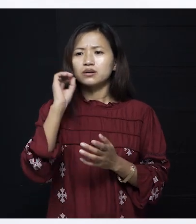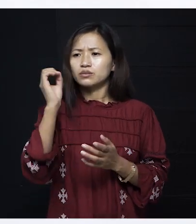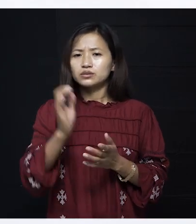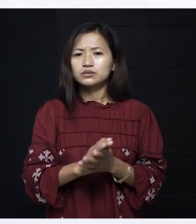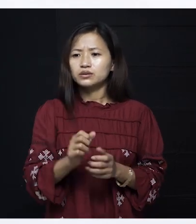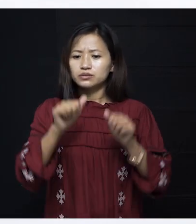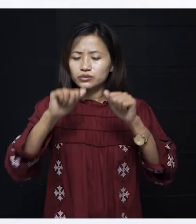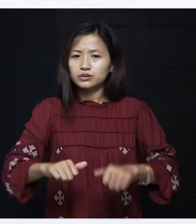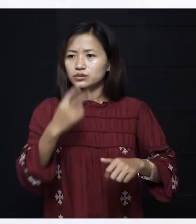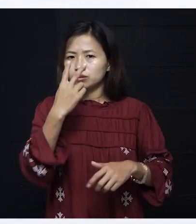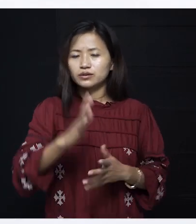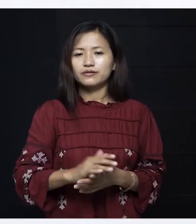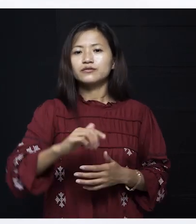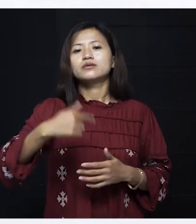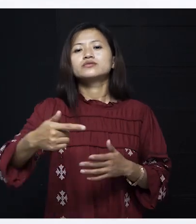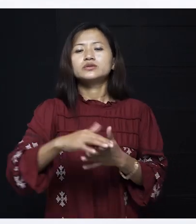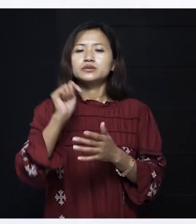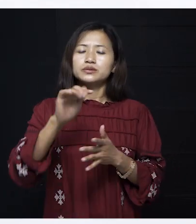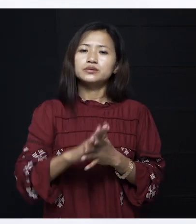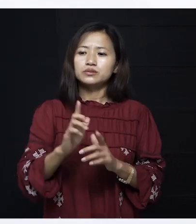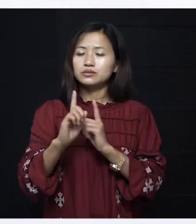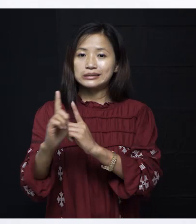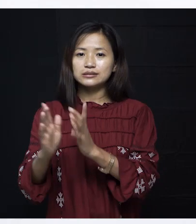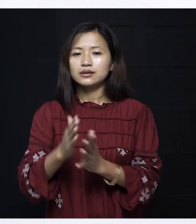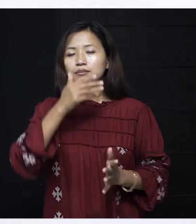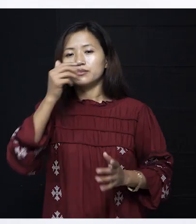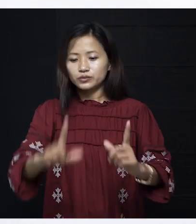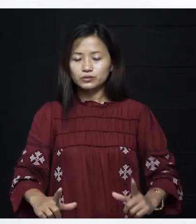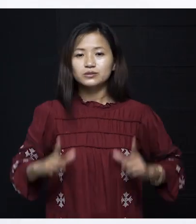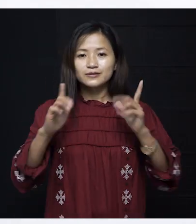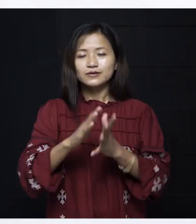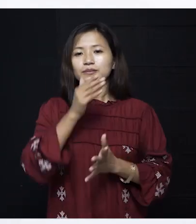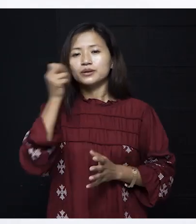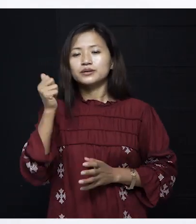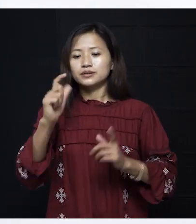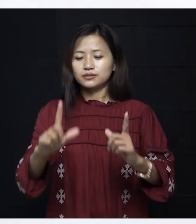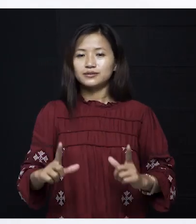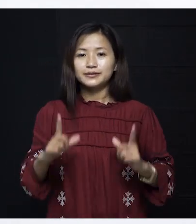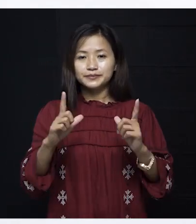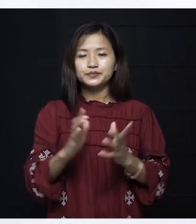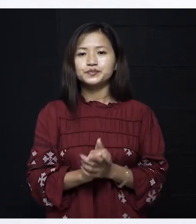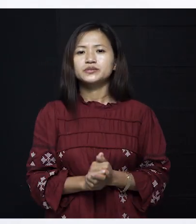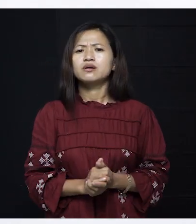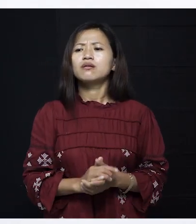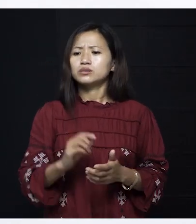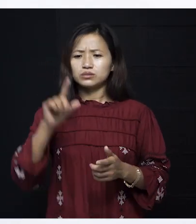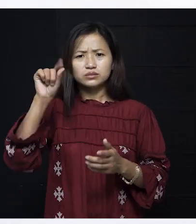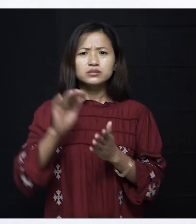will be able to look after you, or you will be able to lead a better life. Or it can also be to do with